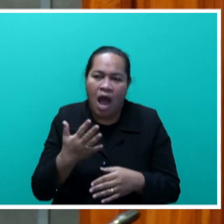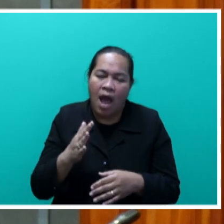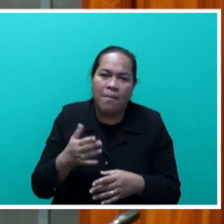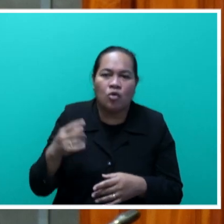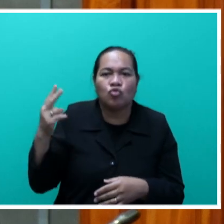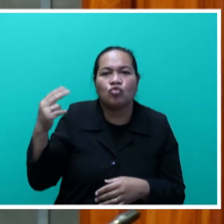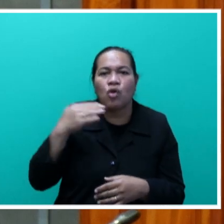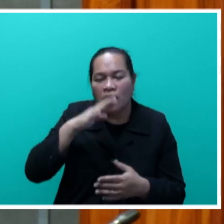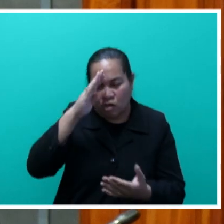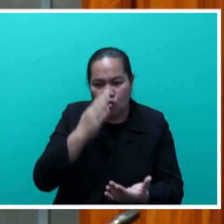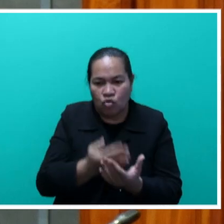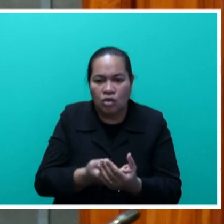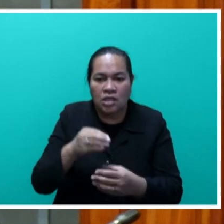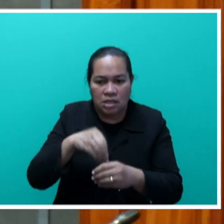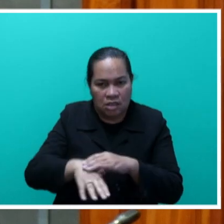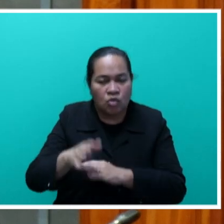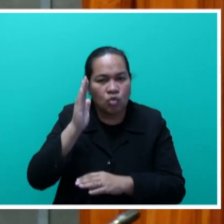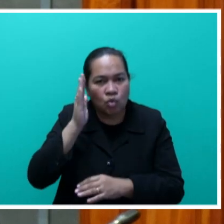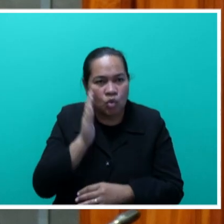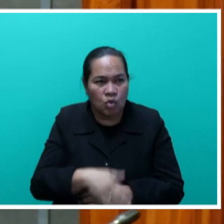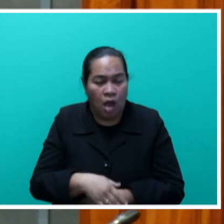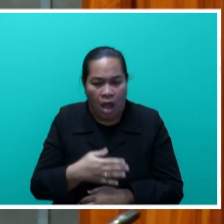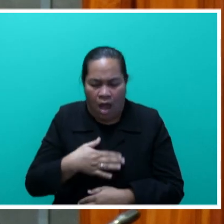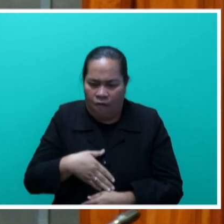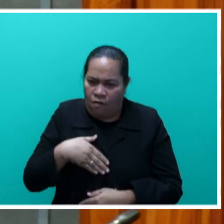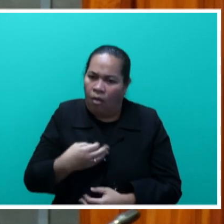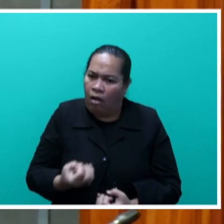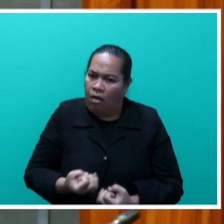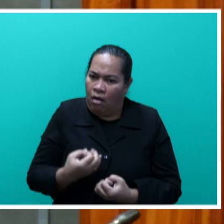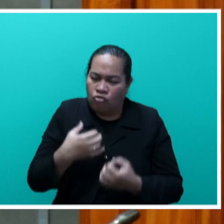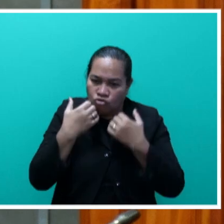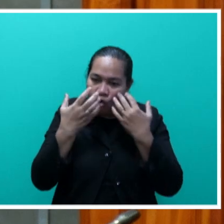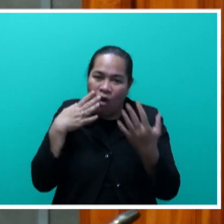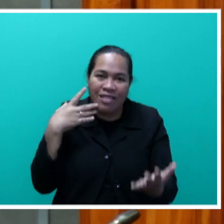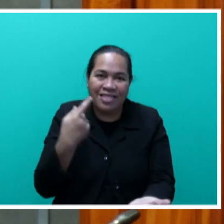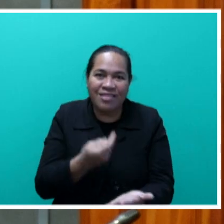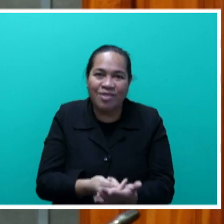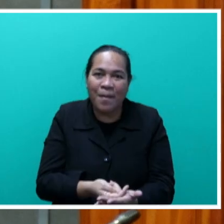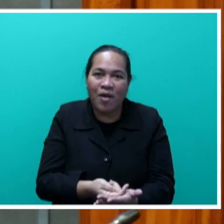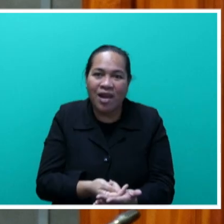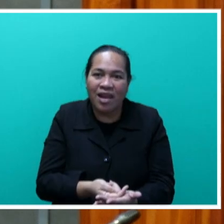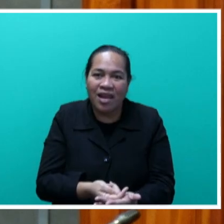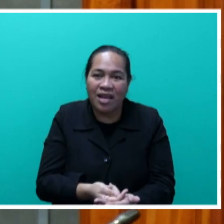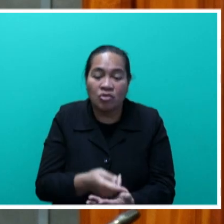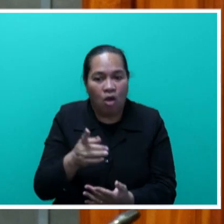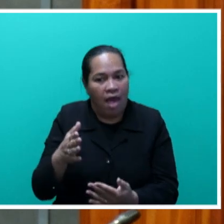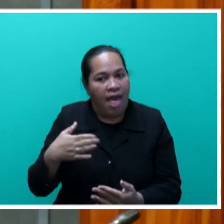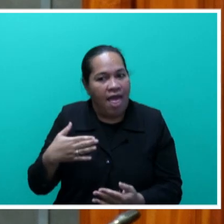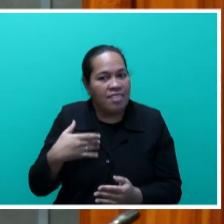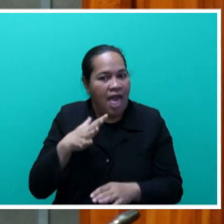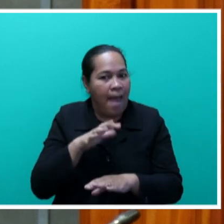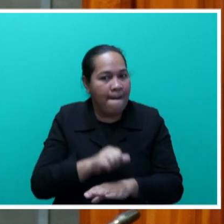in these rural schools. And this is encouraging because it is a testament to the healthy habits of the